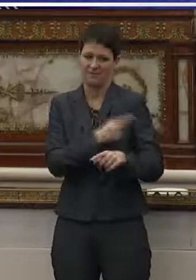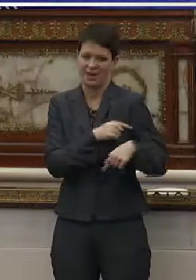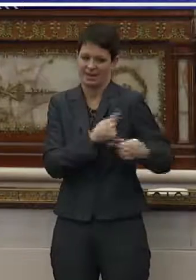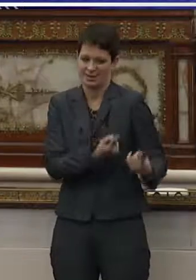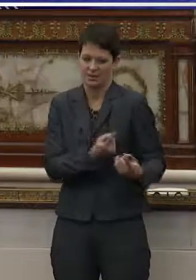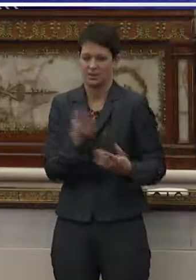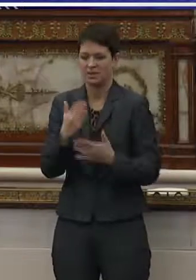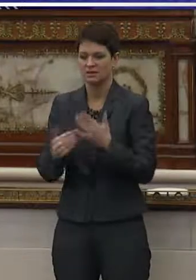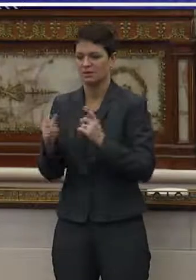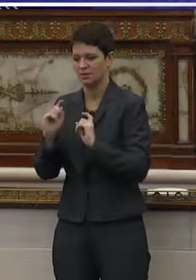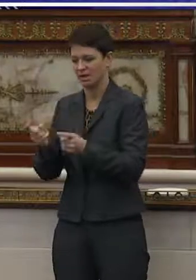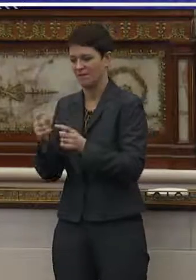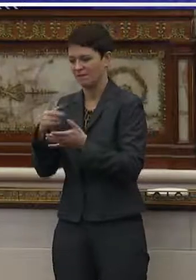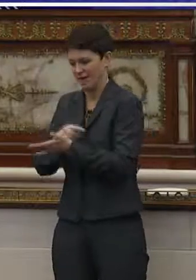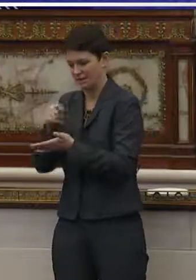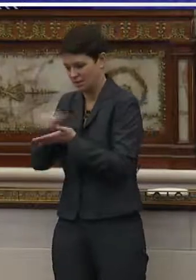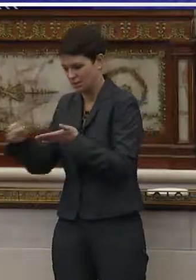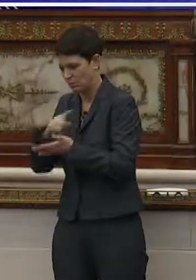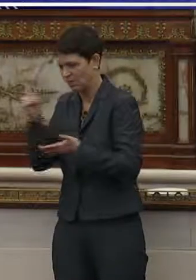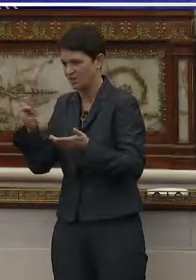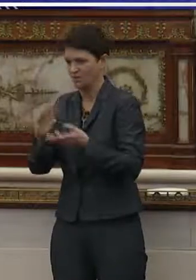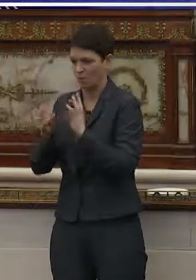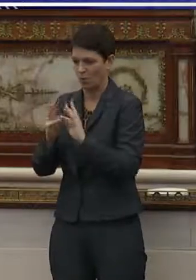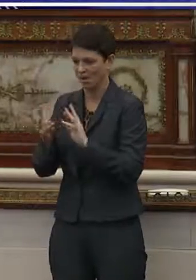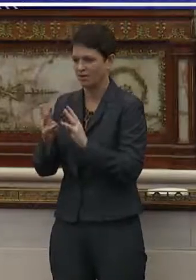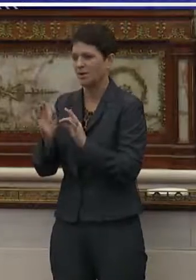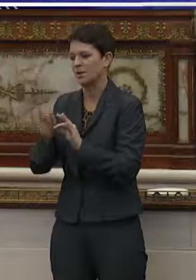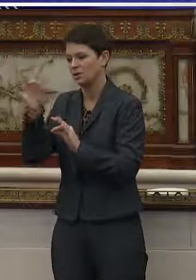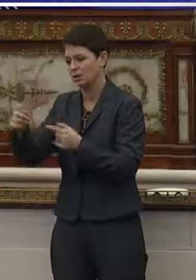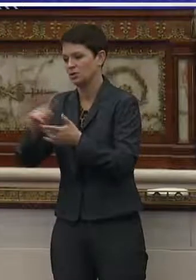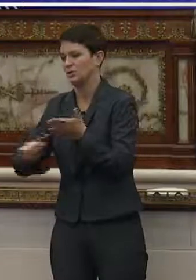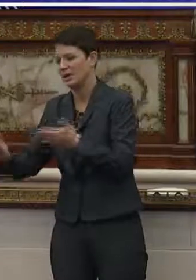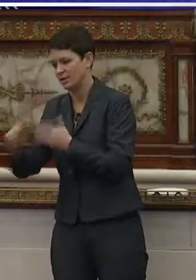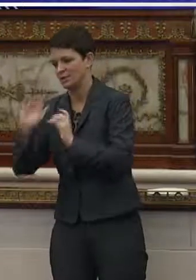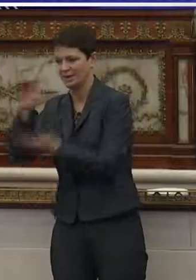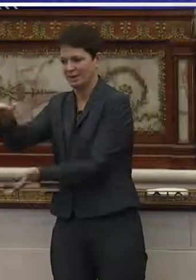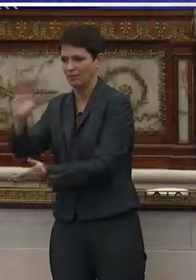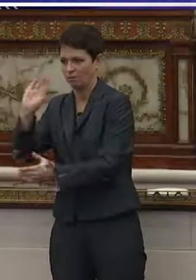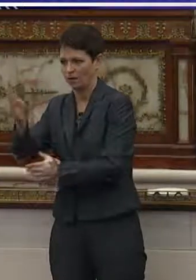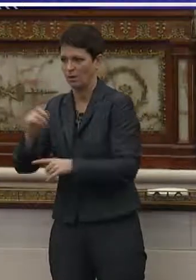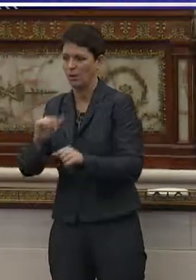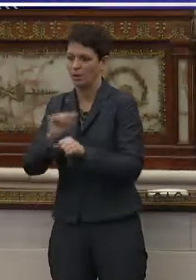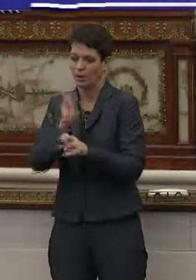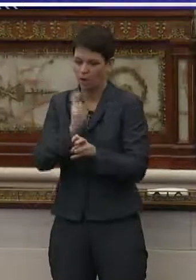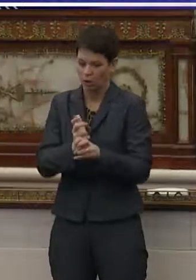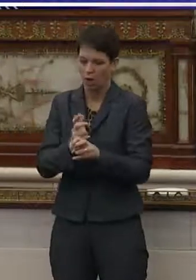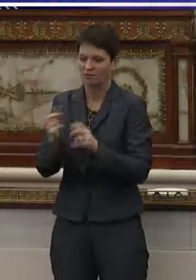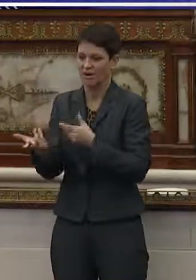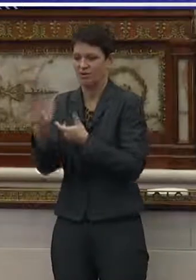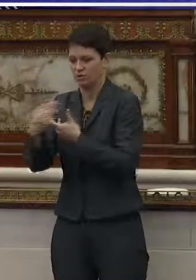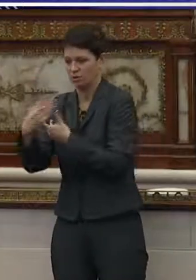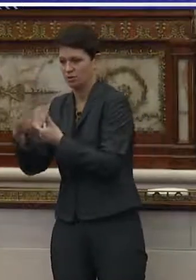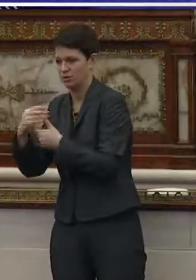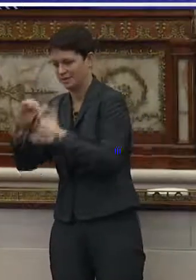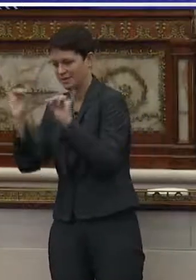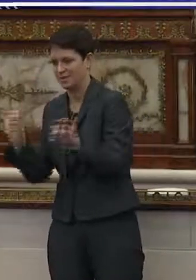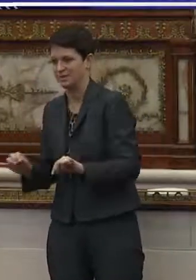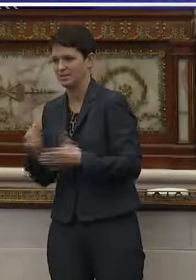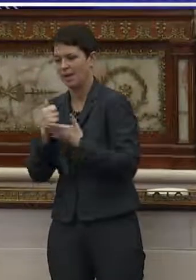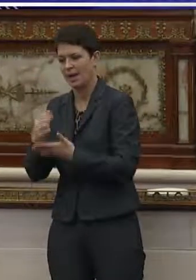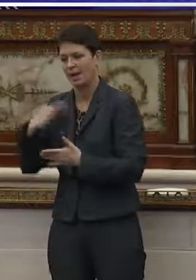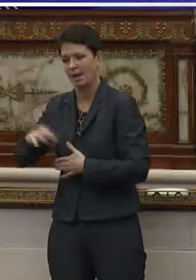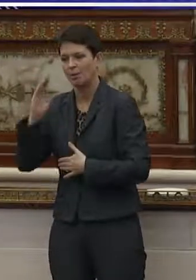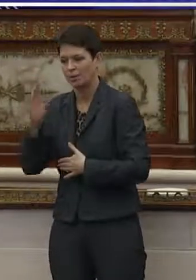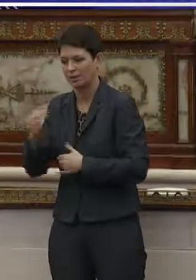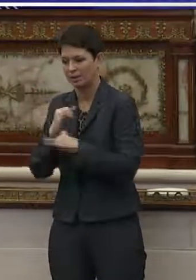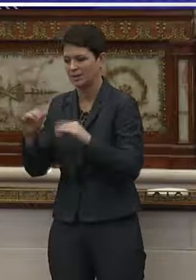supposed to be receiving vaccine this week, but because of the snow, it probably won't be until next week. So we're working hard to help the other ones get enrolled. And they will help. I do think the